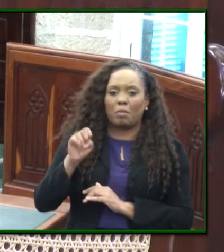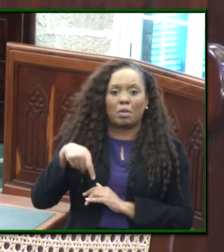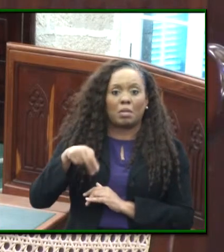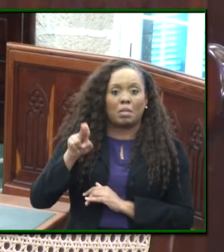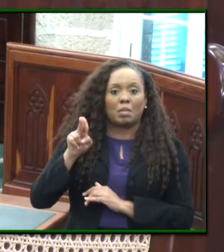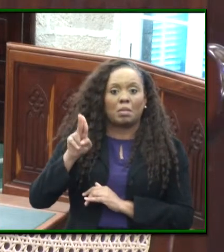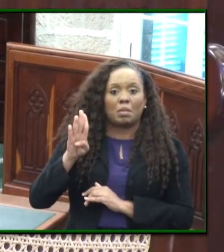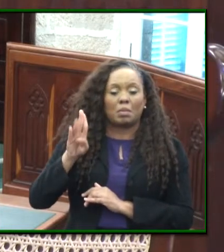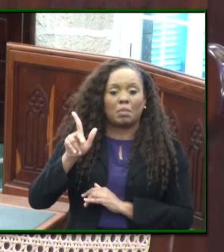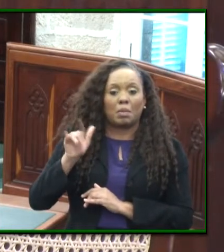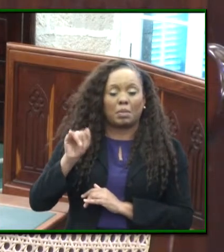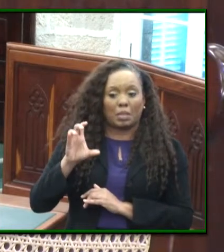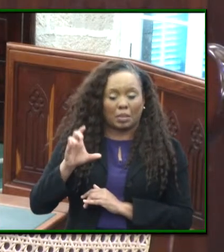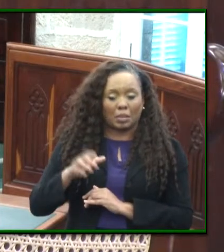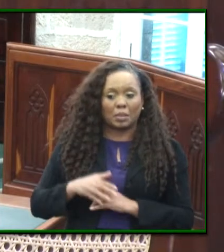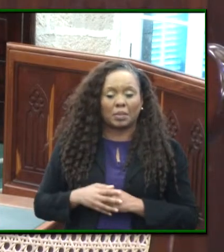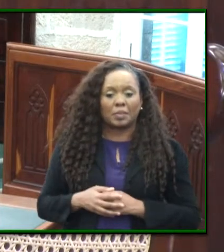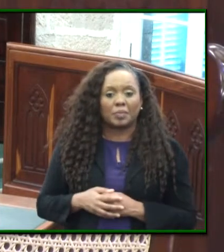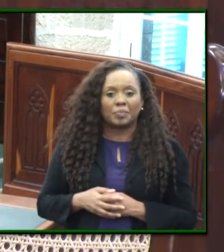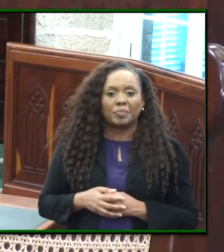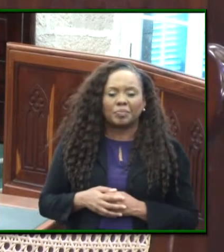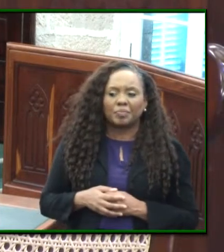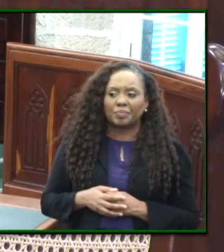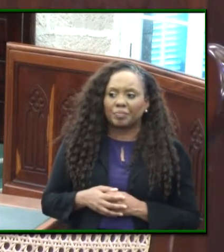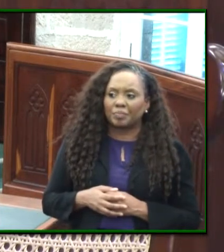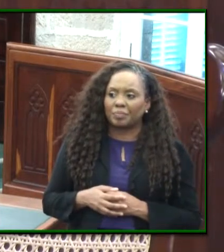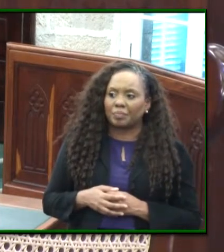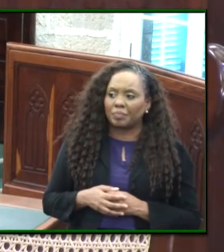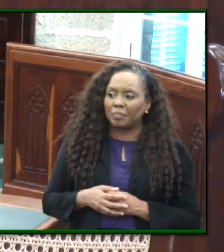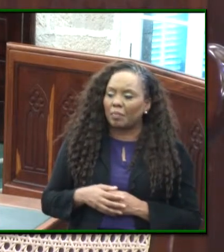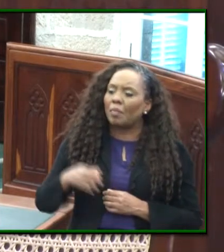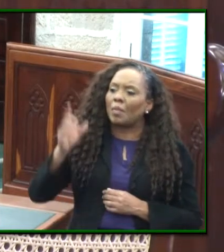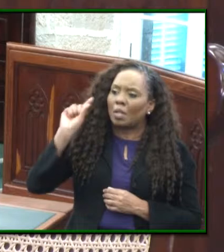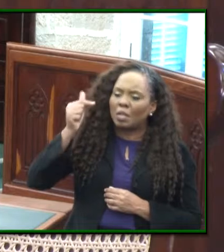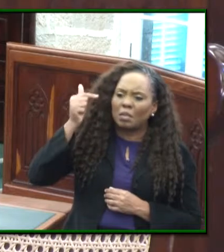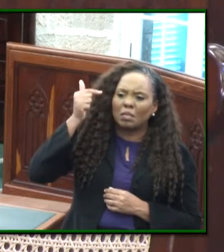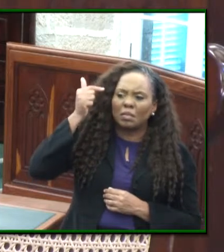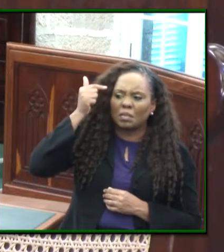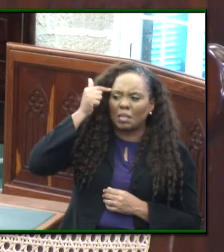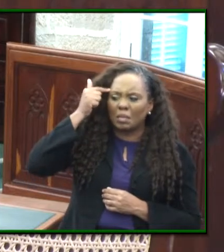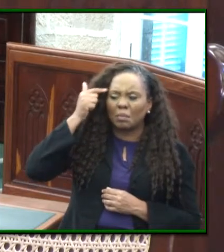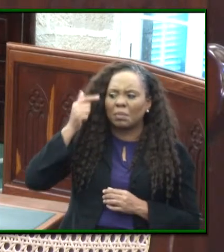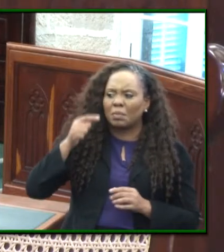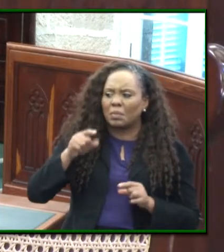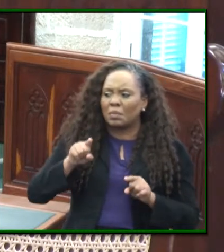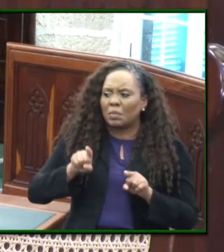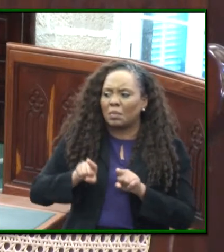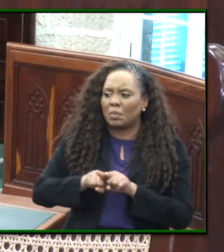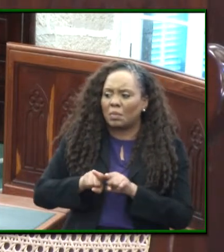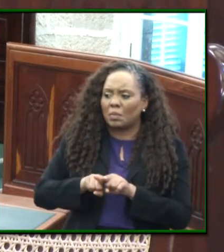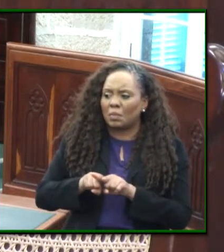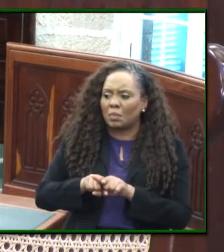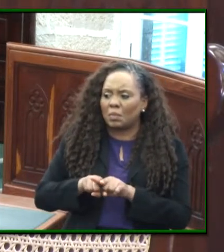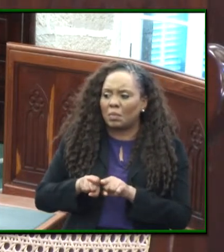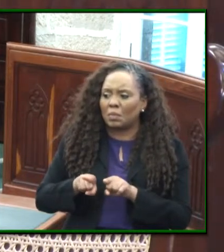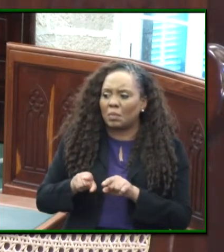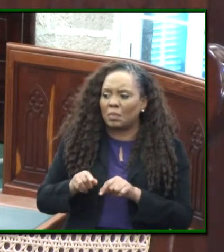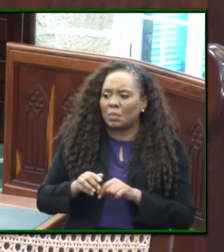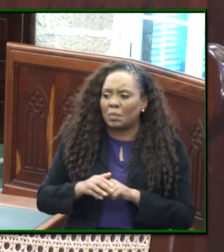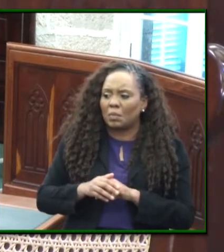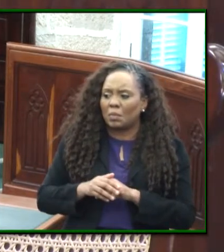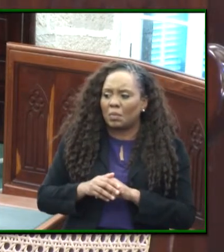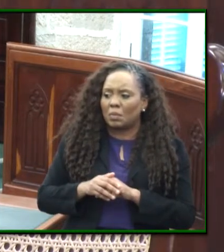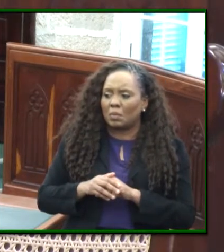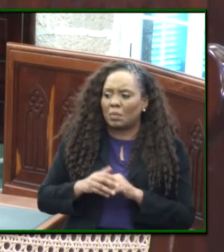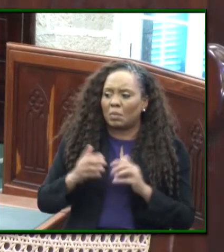established. However, the government makes the concession impliedly that